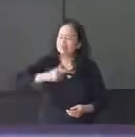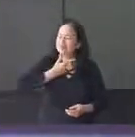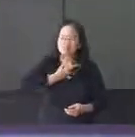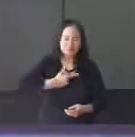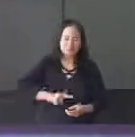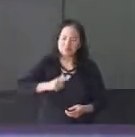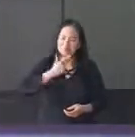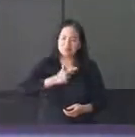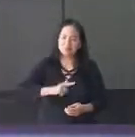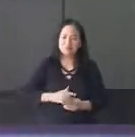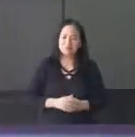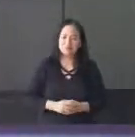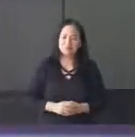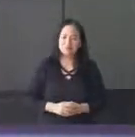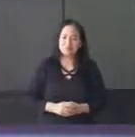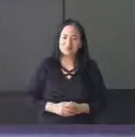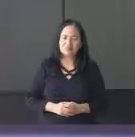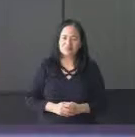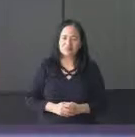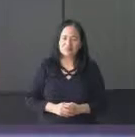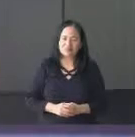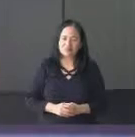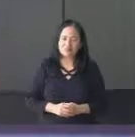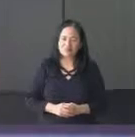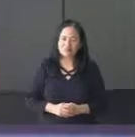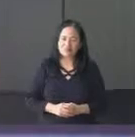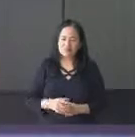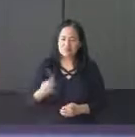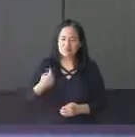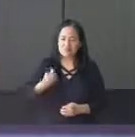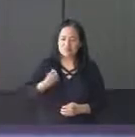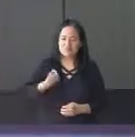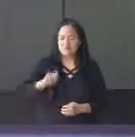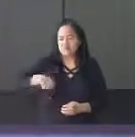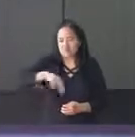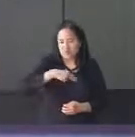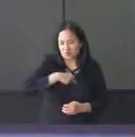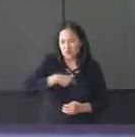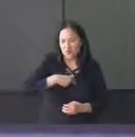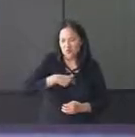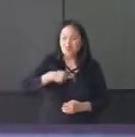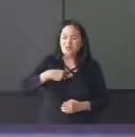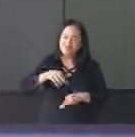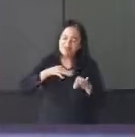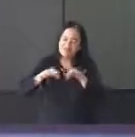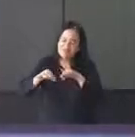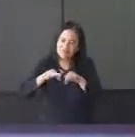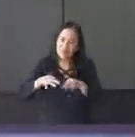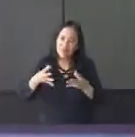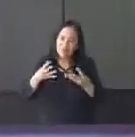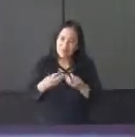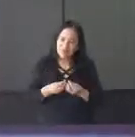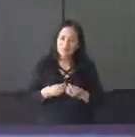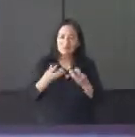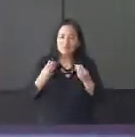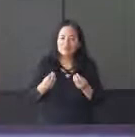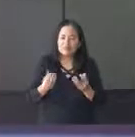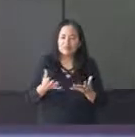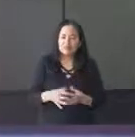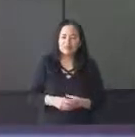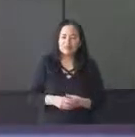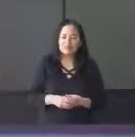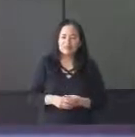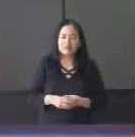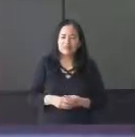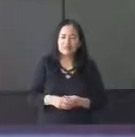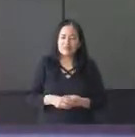any case, it is political. Our reaction as a work group, along with many people